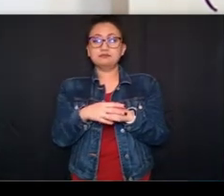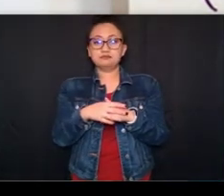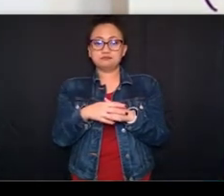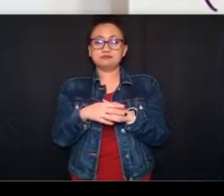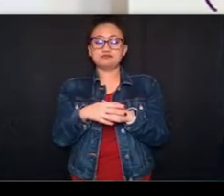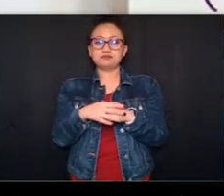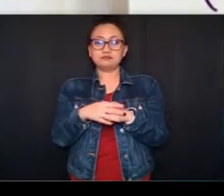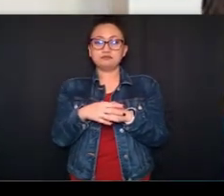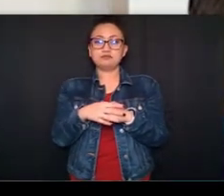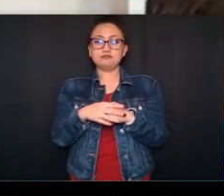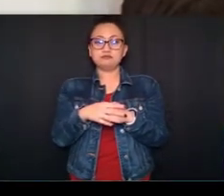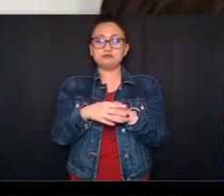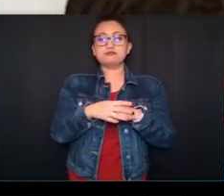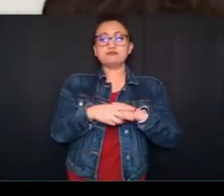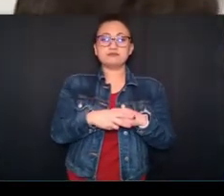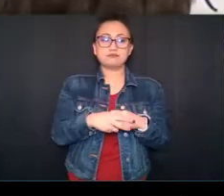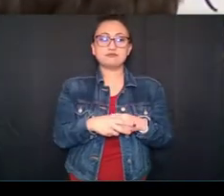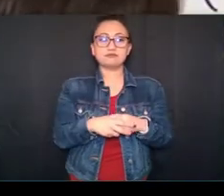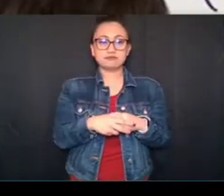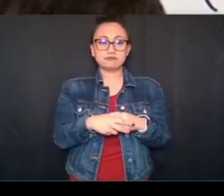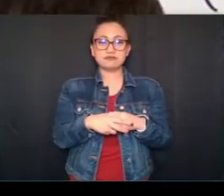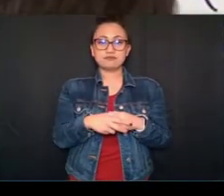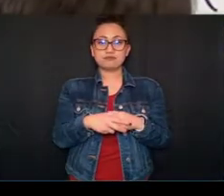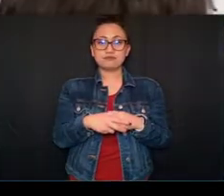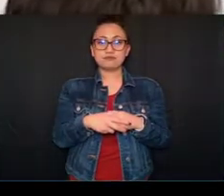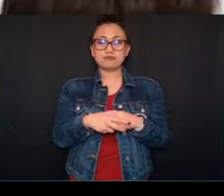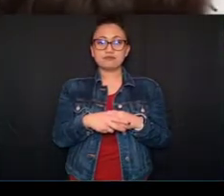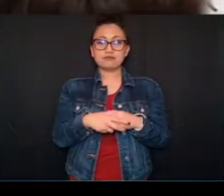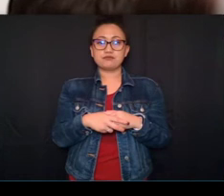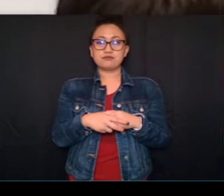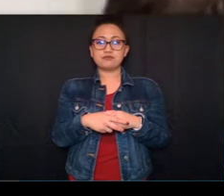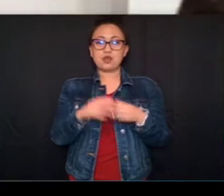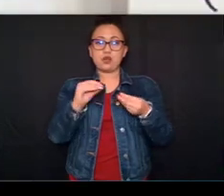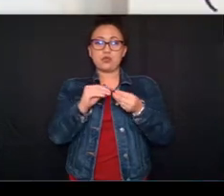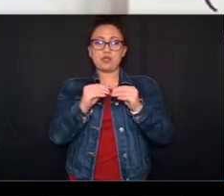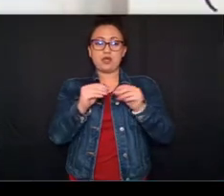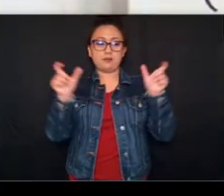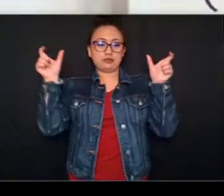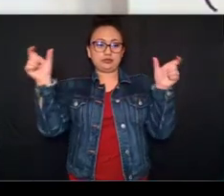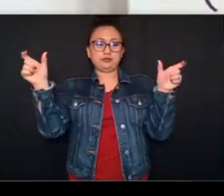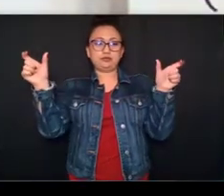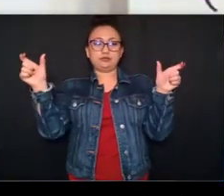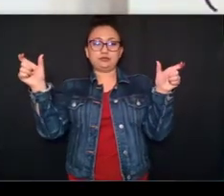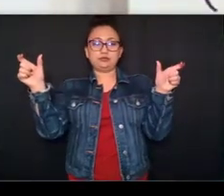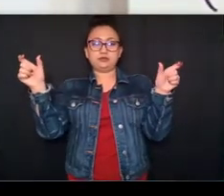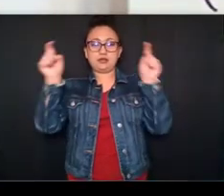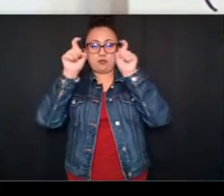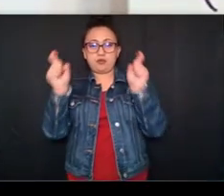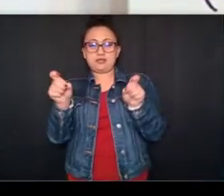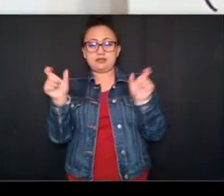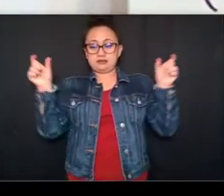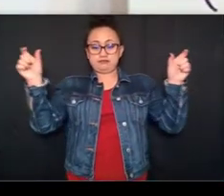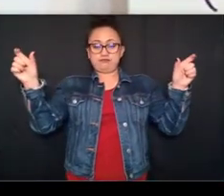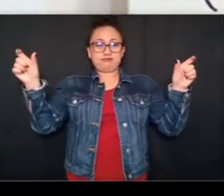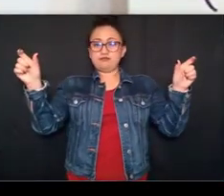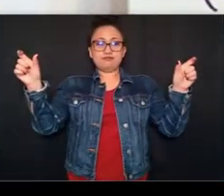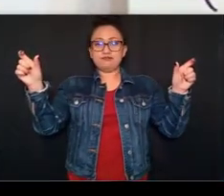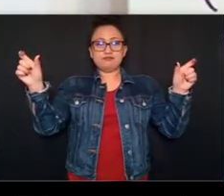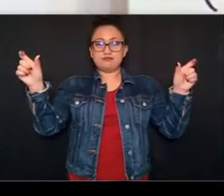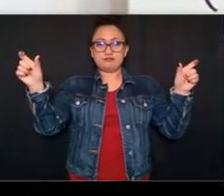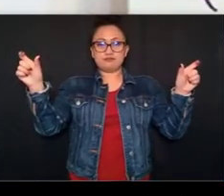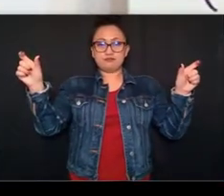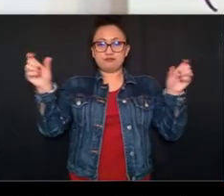subtracting. So everything outside the parentheses that we're not able to touch right now, but inside of here, 20